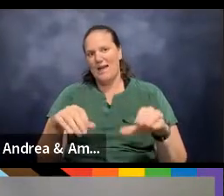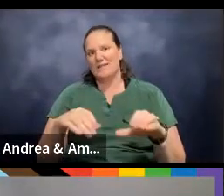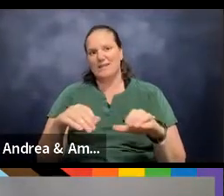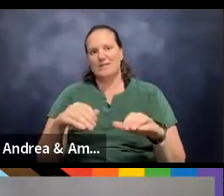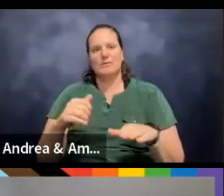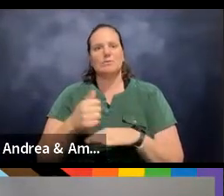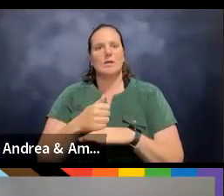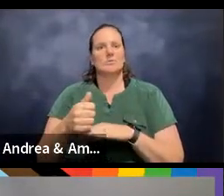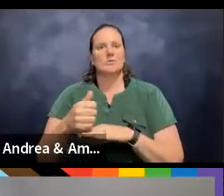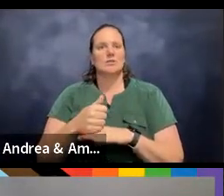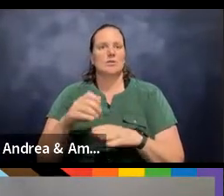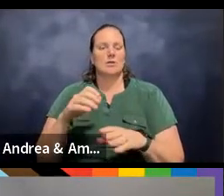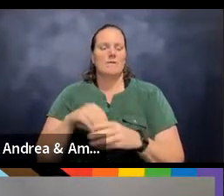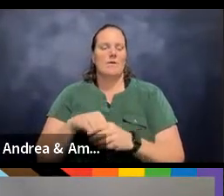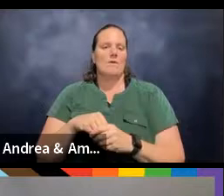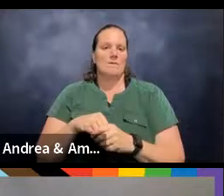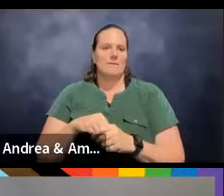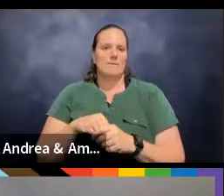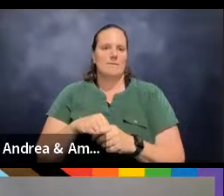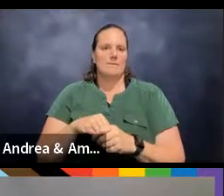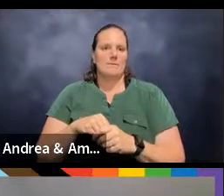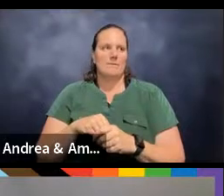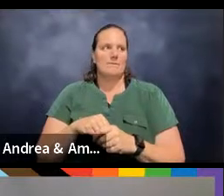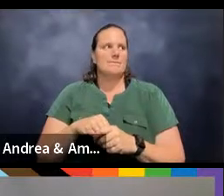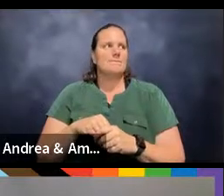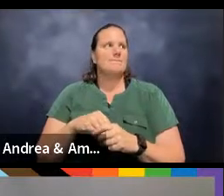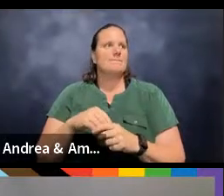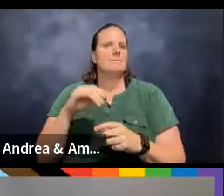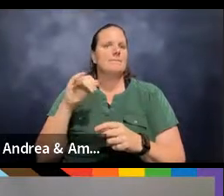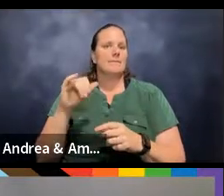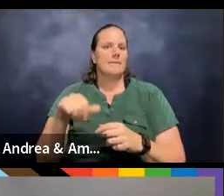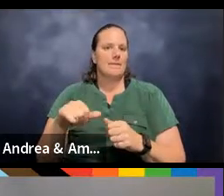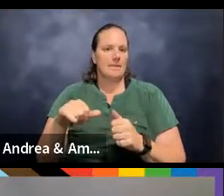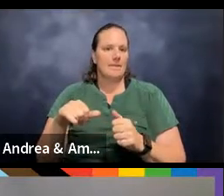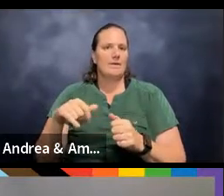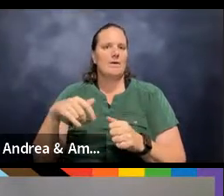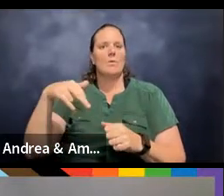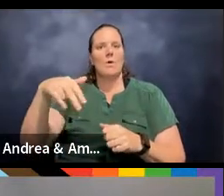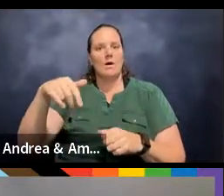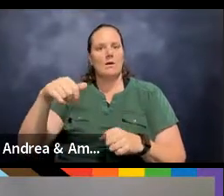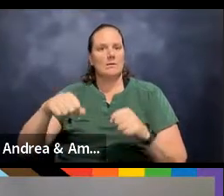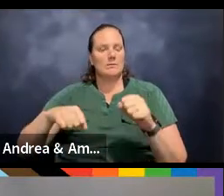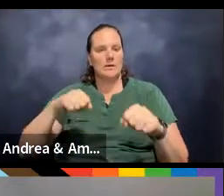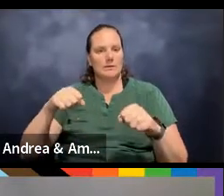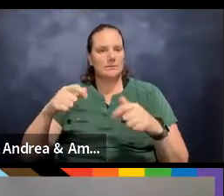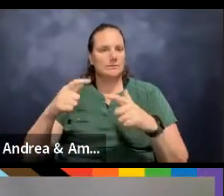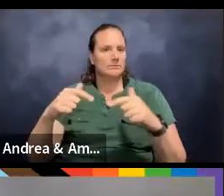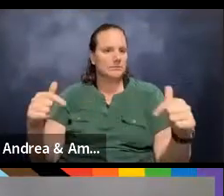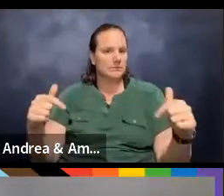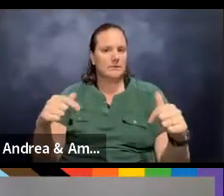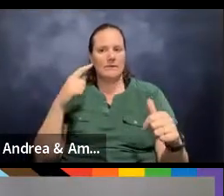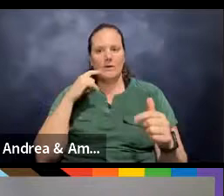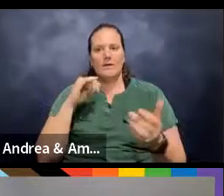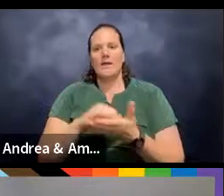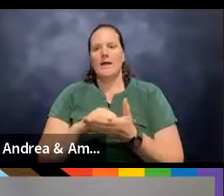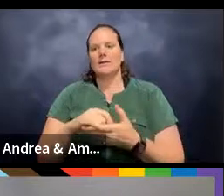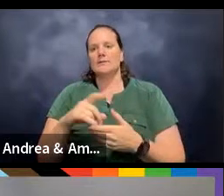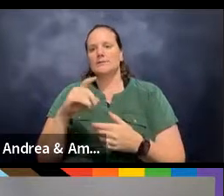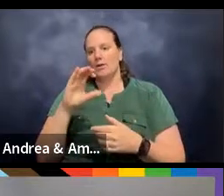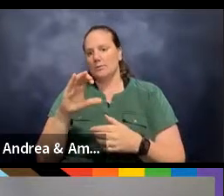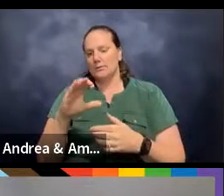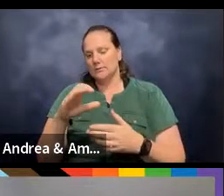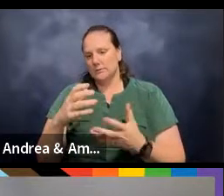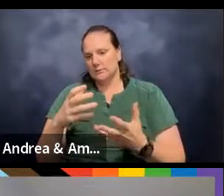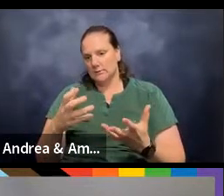transportation elements. And so as we acknowledge several thousand pages of documents, I want to just